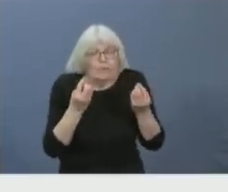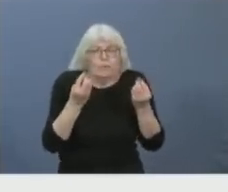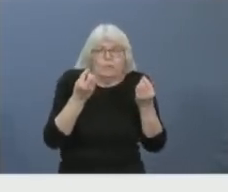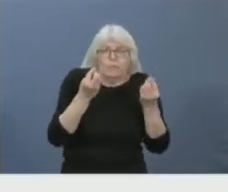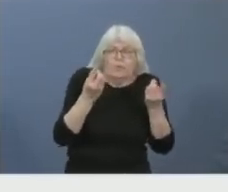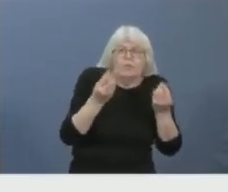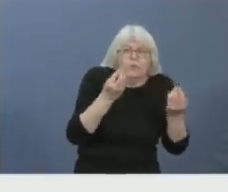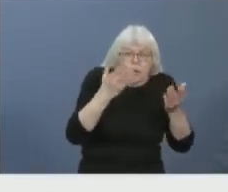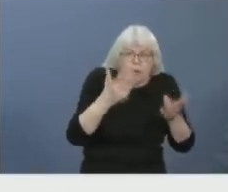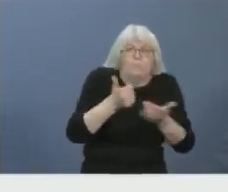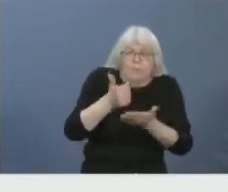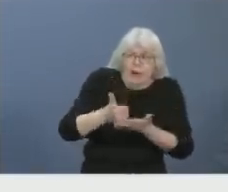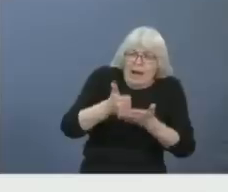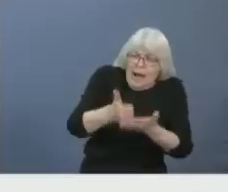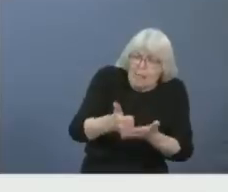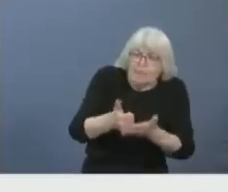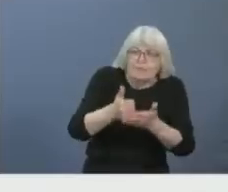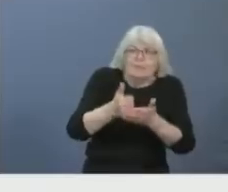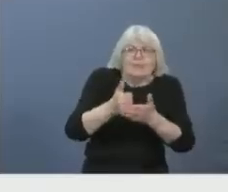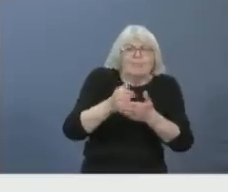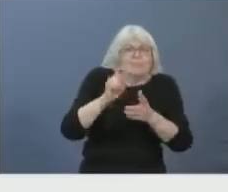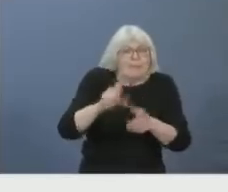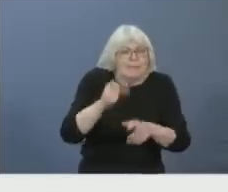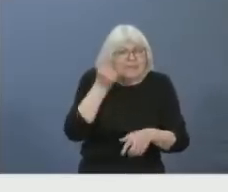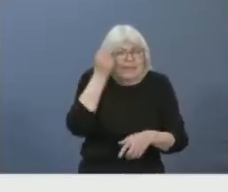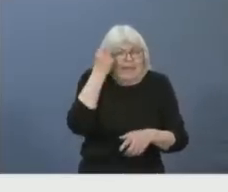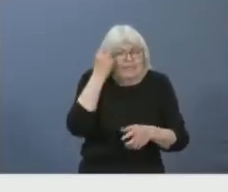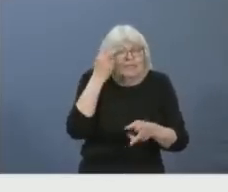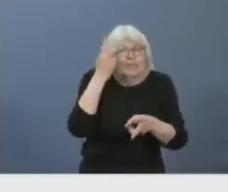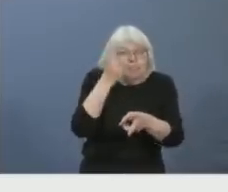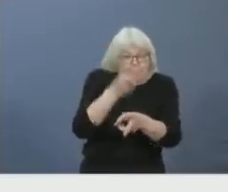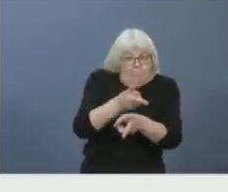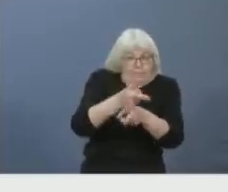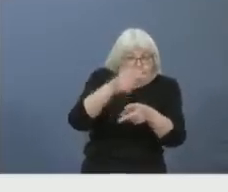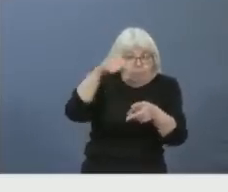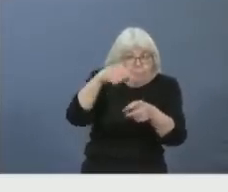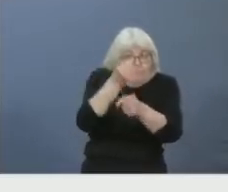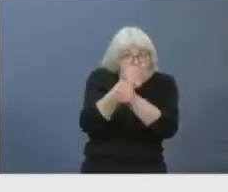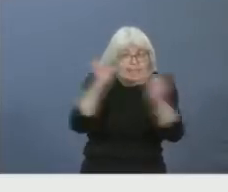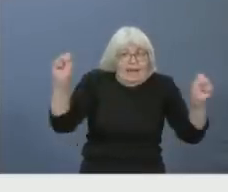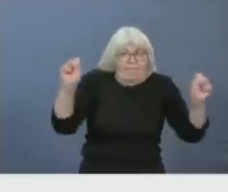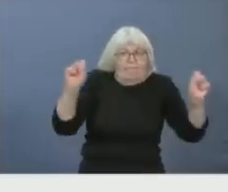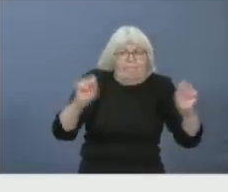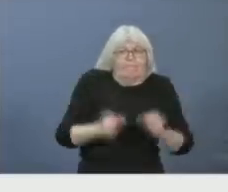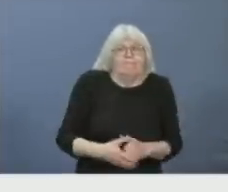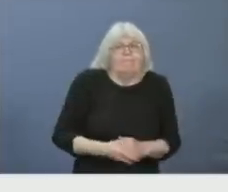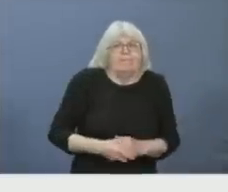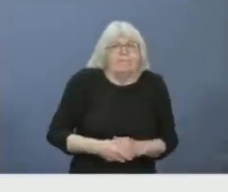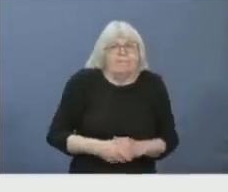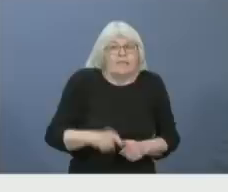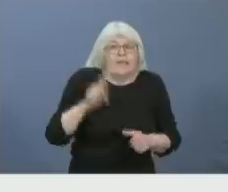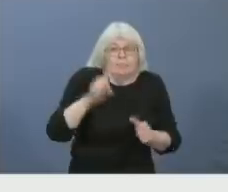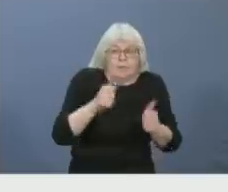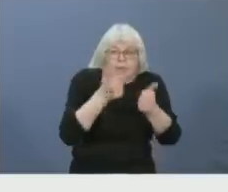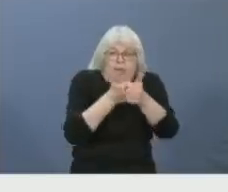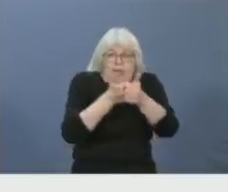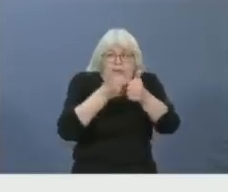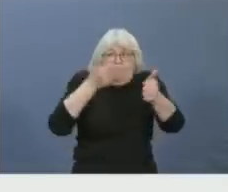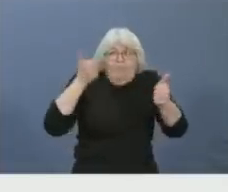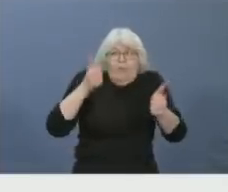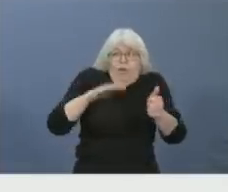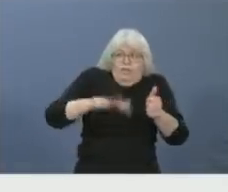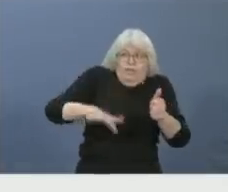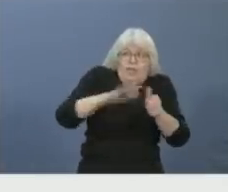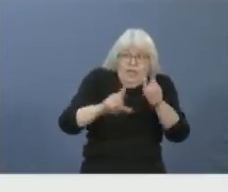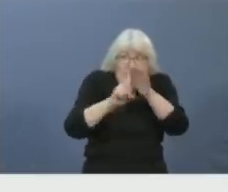everyone safe. We want to remind the public to avoid all evacuated communities, to allow firefighters and other first responders to do